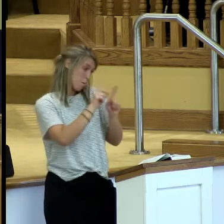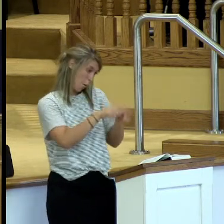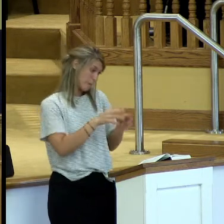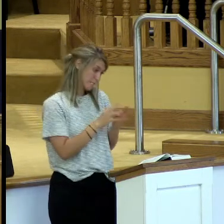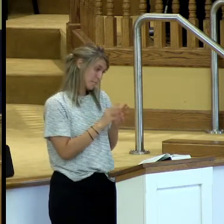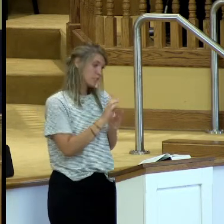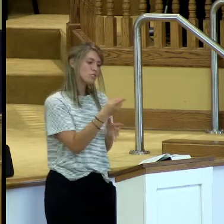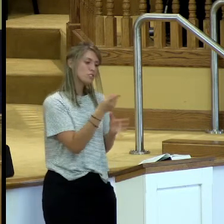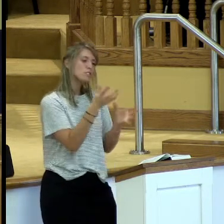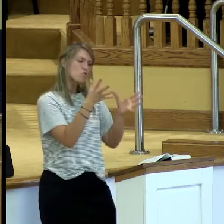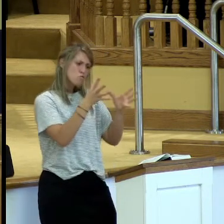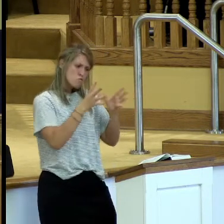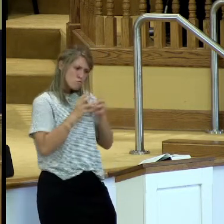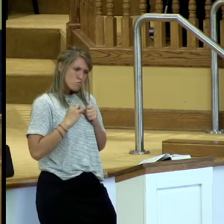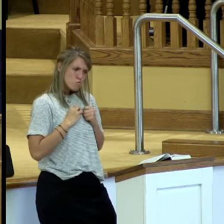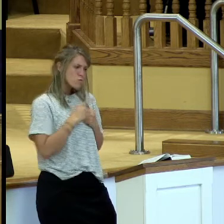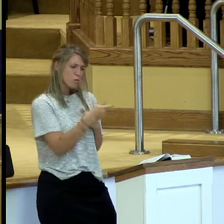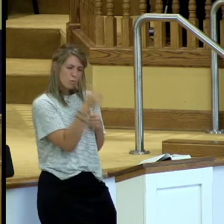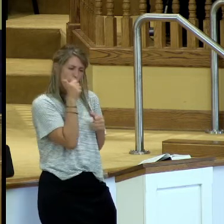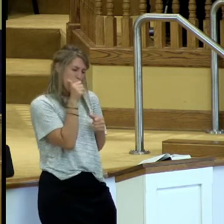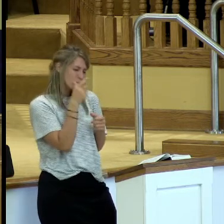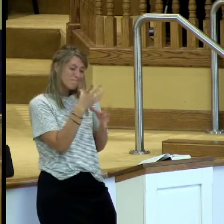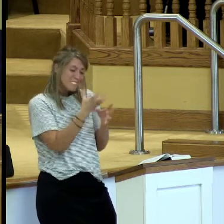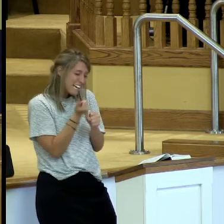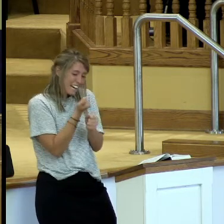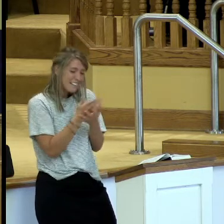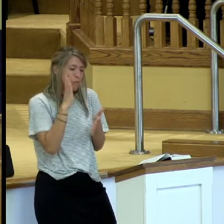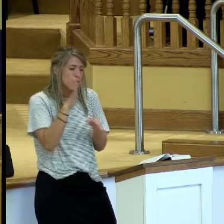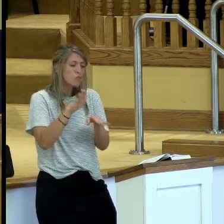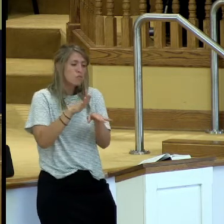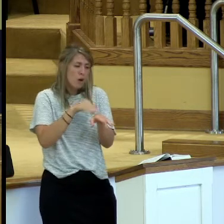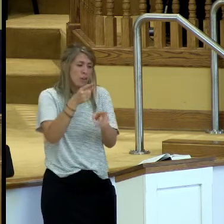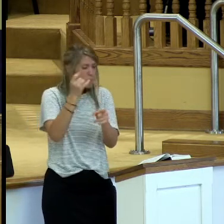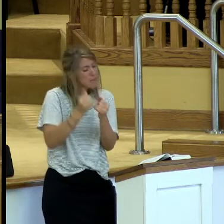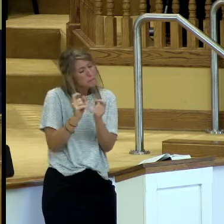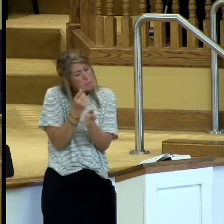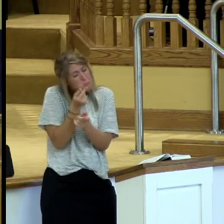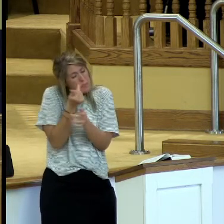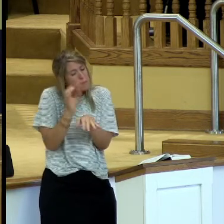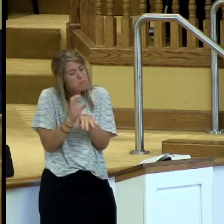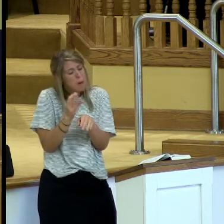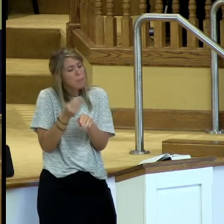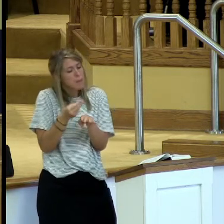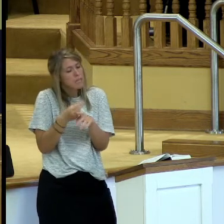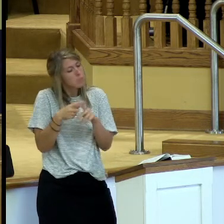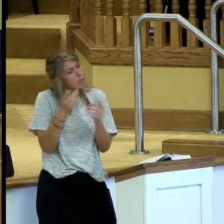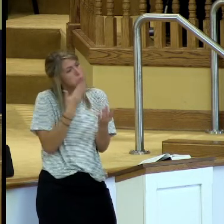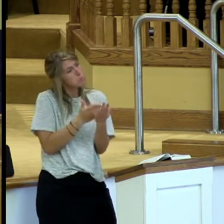meeting. Just soak it in. You're not going to do anything. They'll call you up at the end. They'll give you a little love offering. But network.